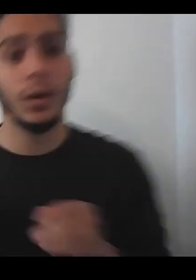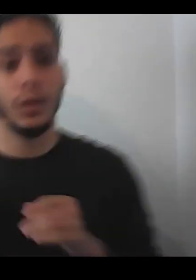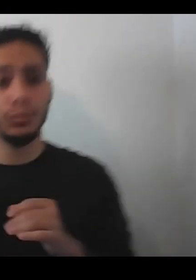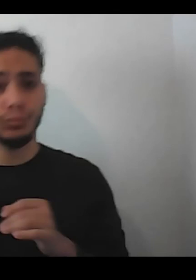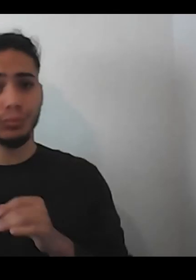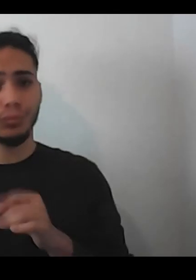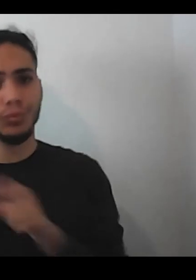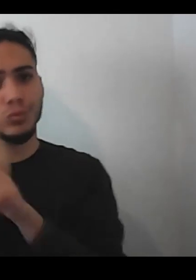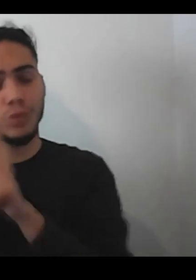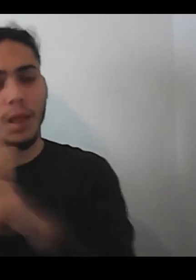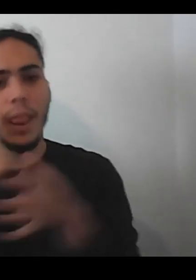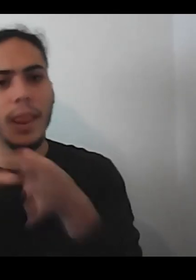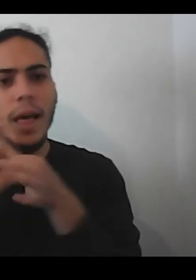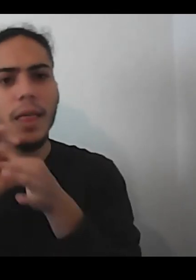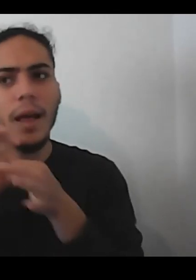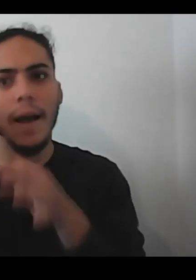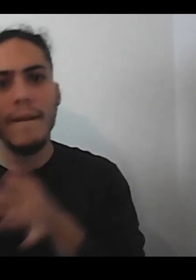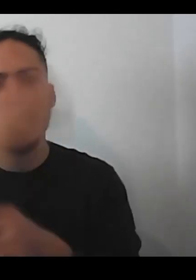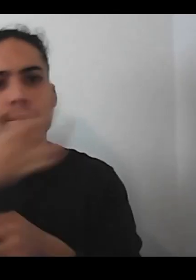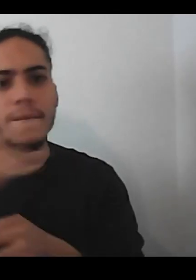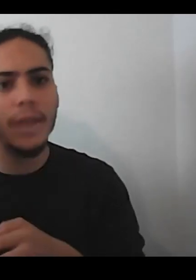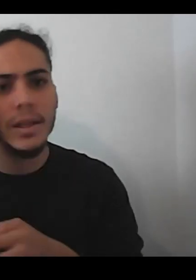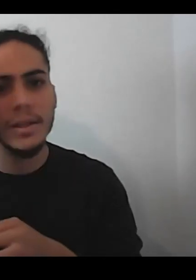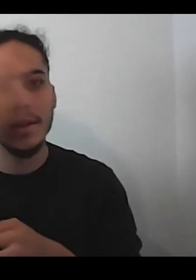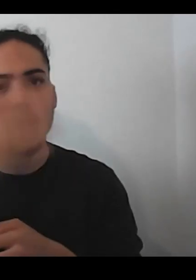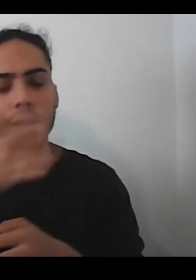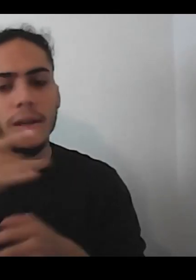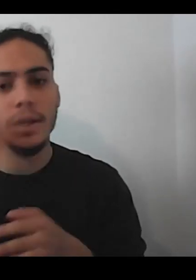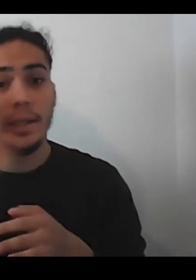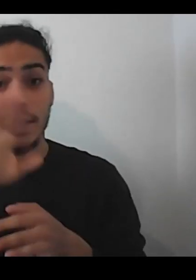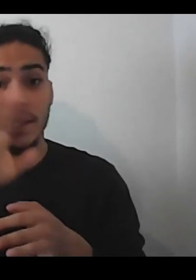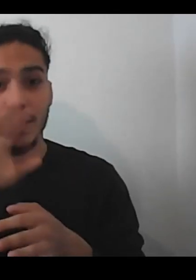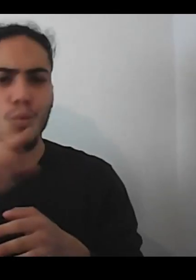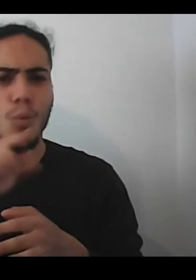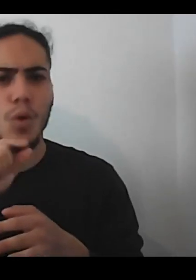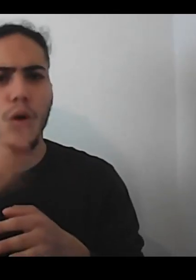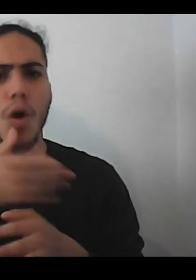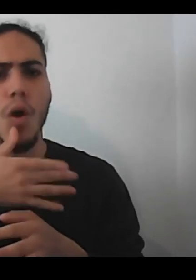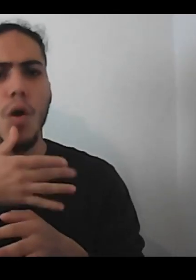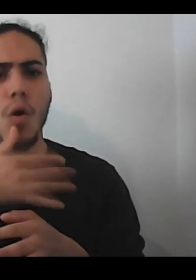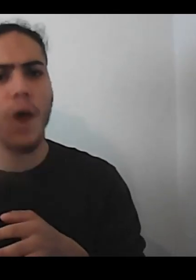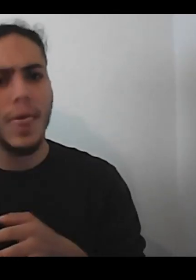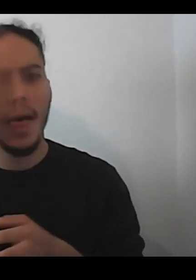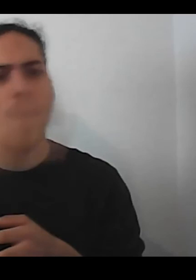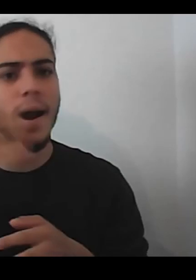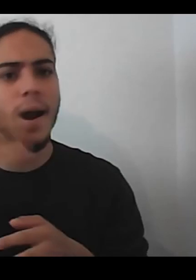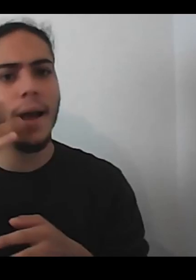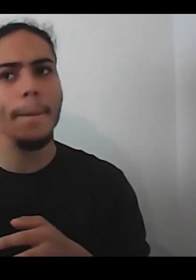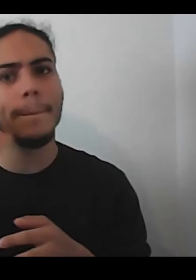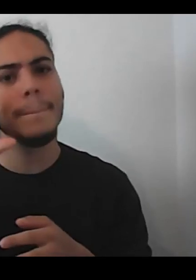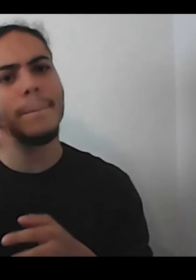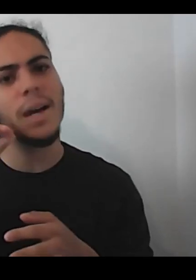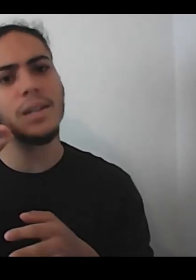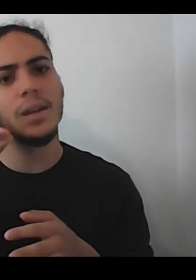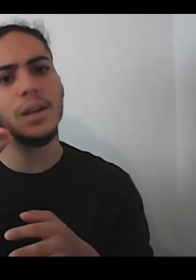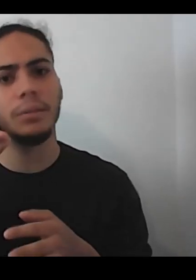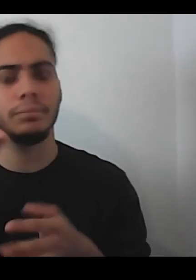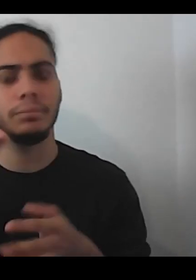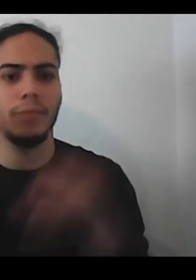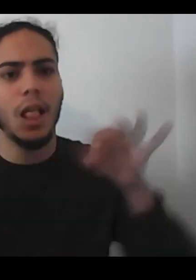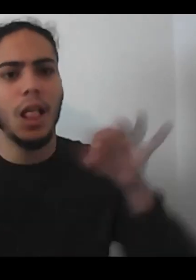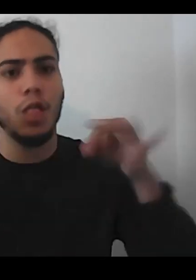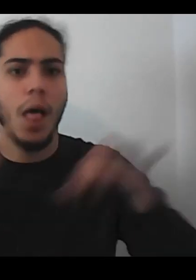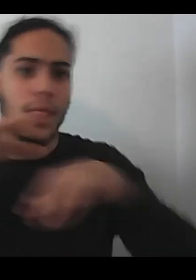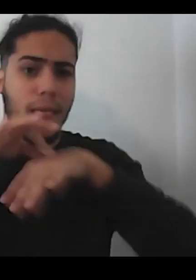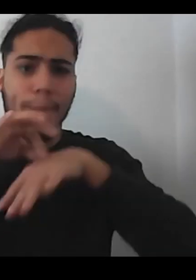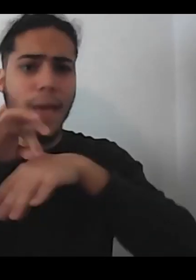if it is possible to the color of the face to be more to the color of the natural skin, not white,